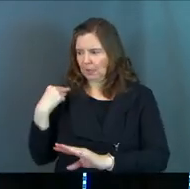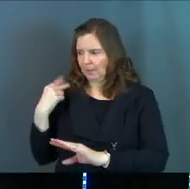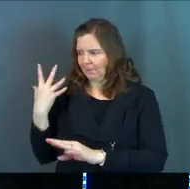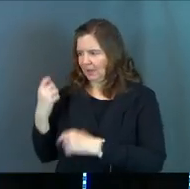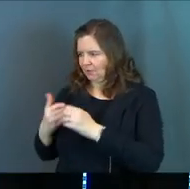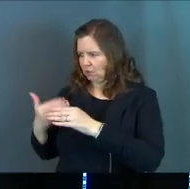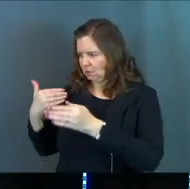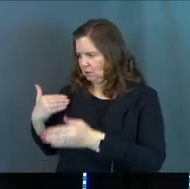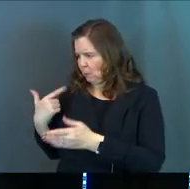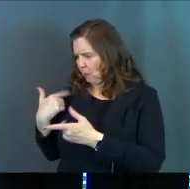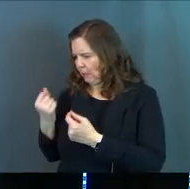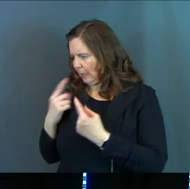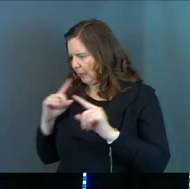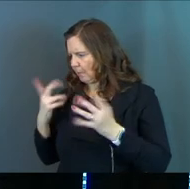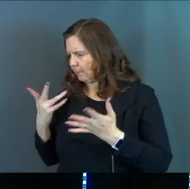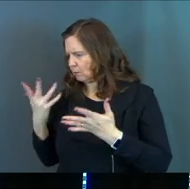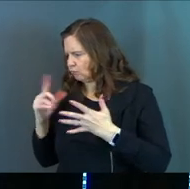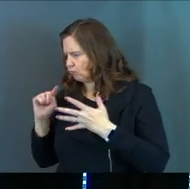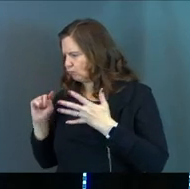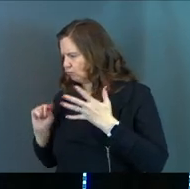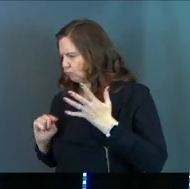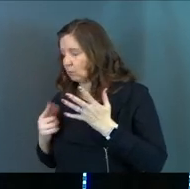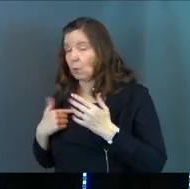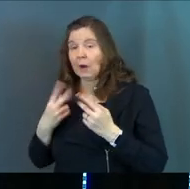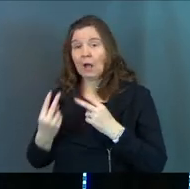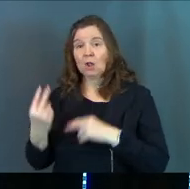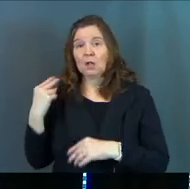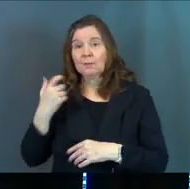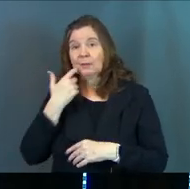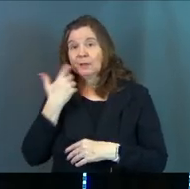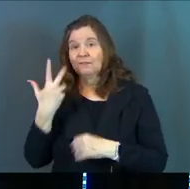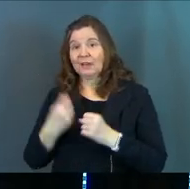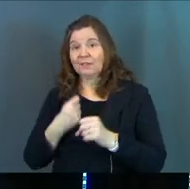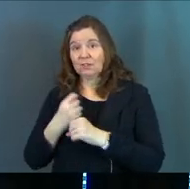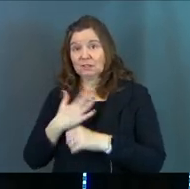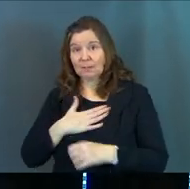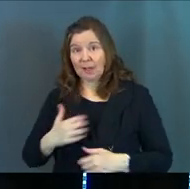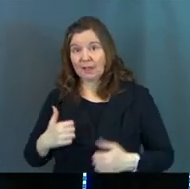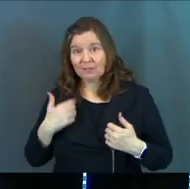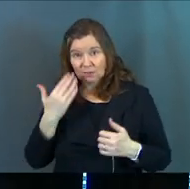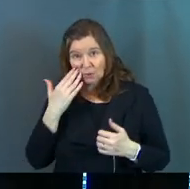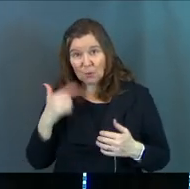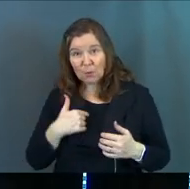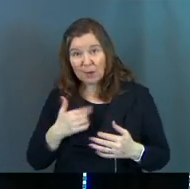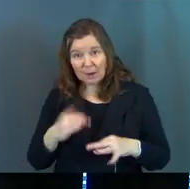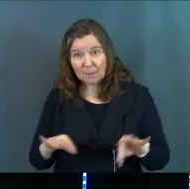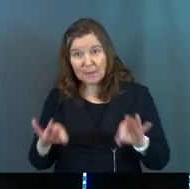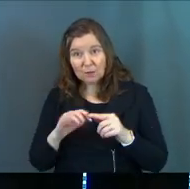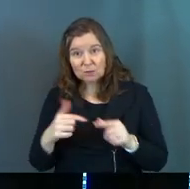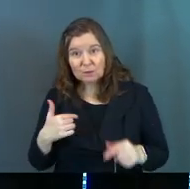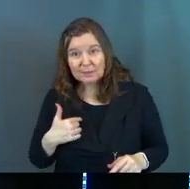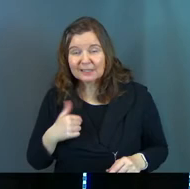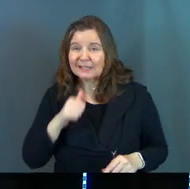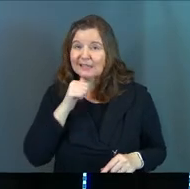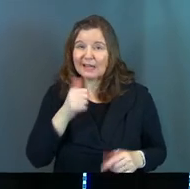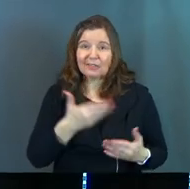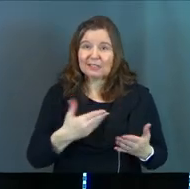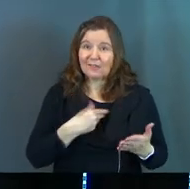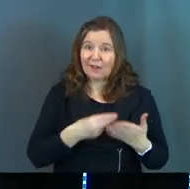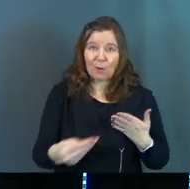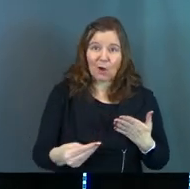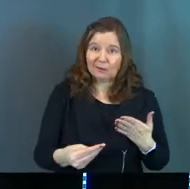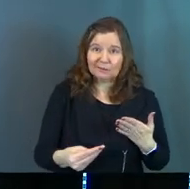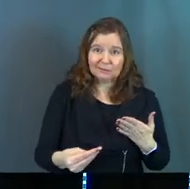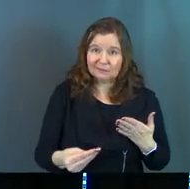previous 5 years and say, what did I accomplish? When I look back on the previous 5 years of my life, do you know what matters to me? It's not the stuff I